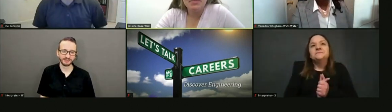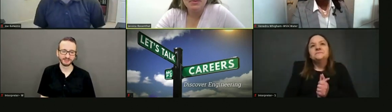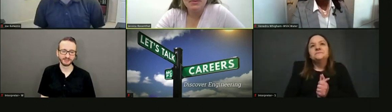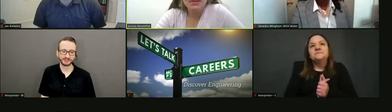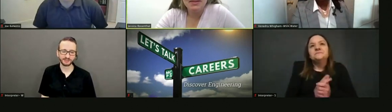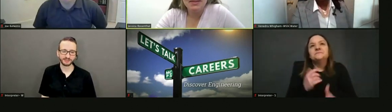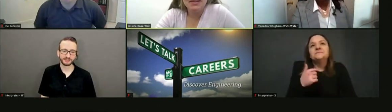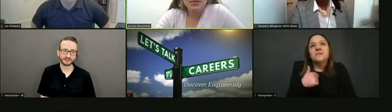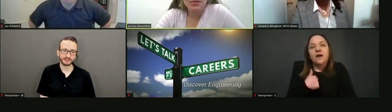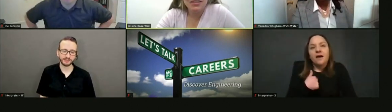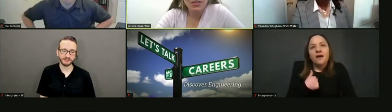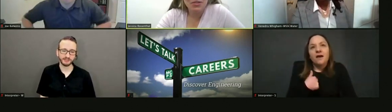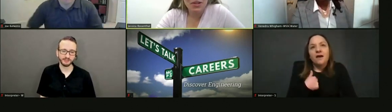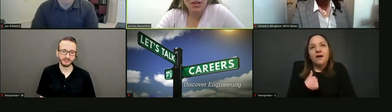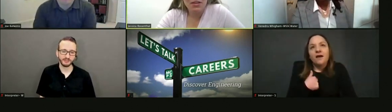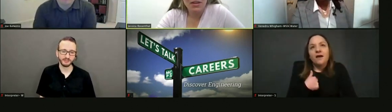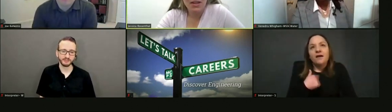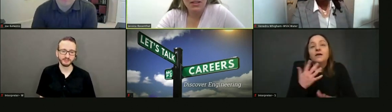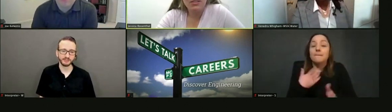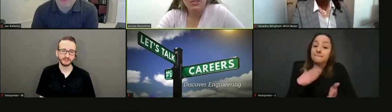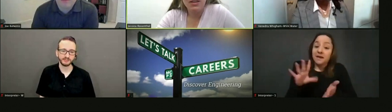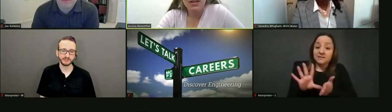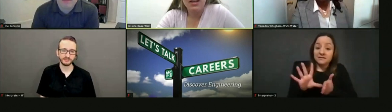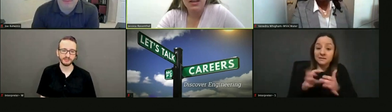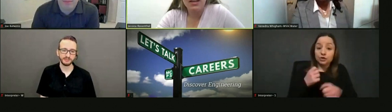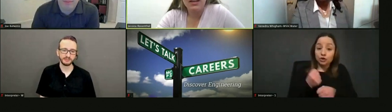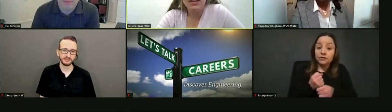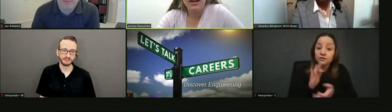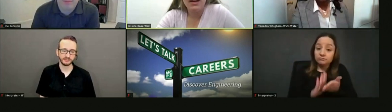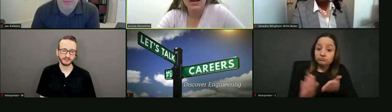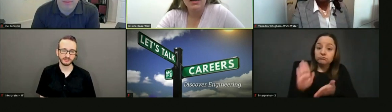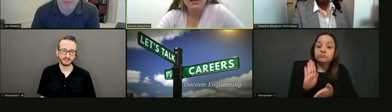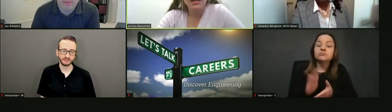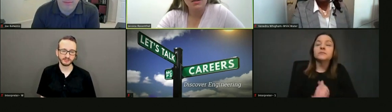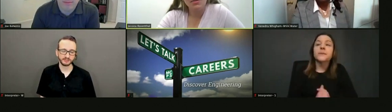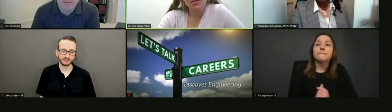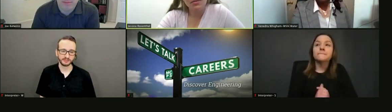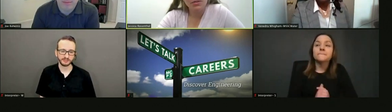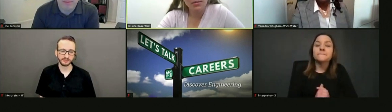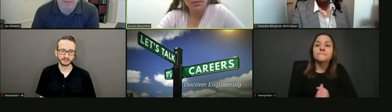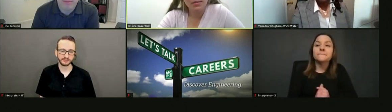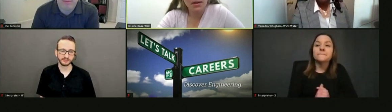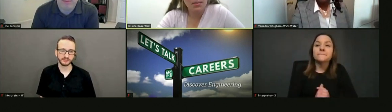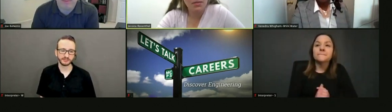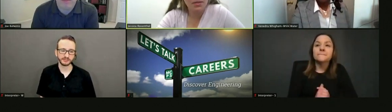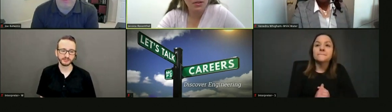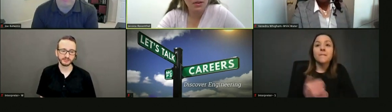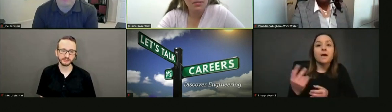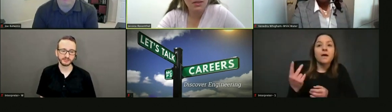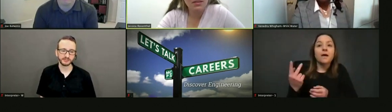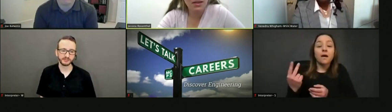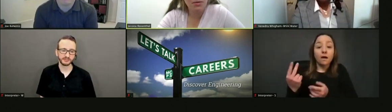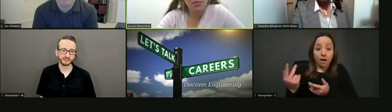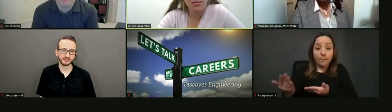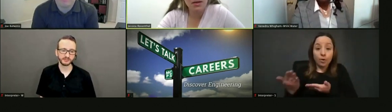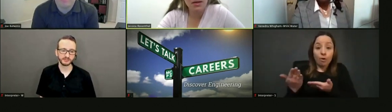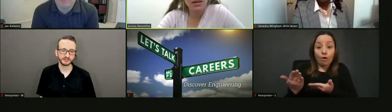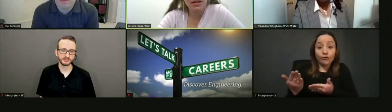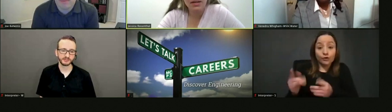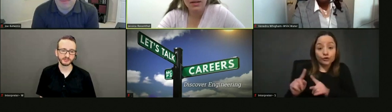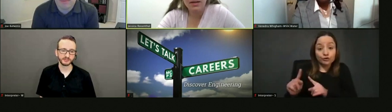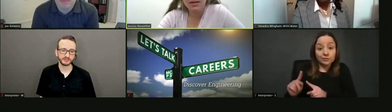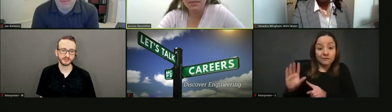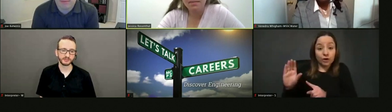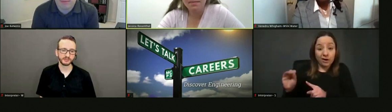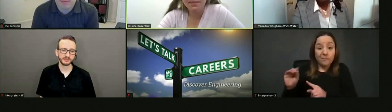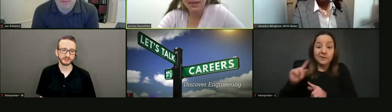I ended up. So my senior year of college, I had a couple offers from a couple of different companies that were